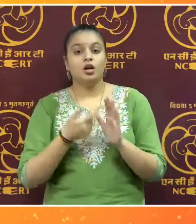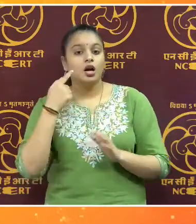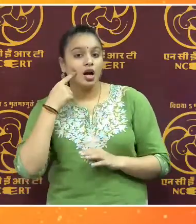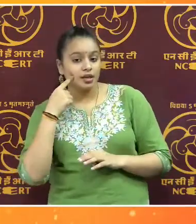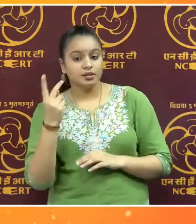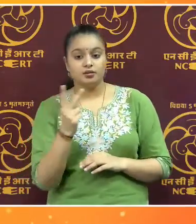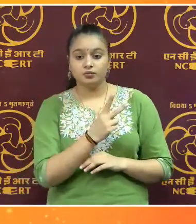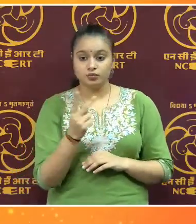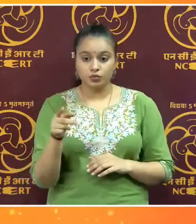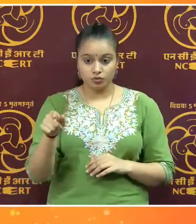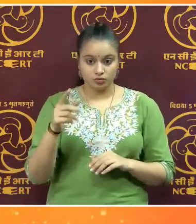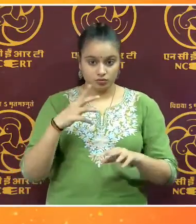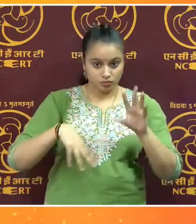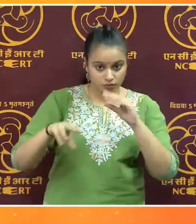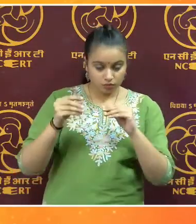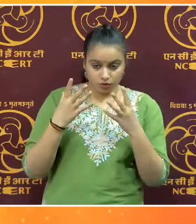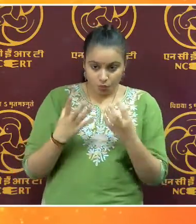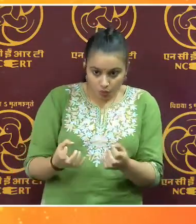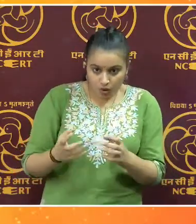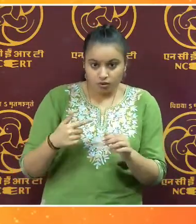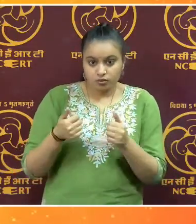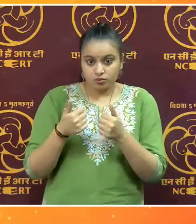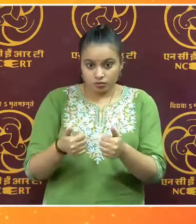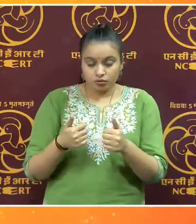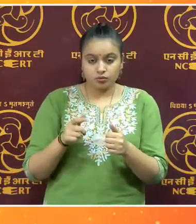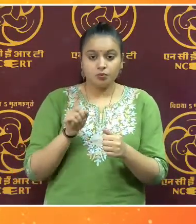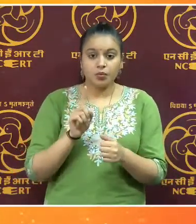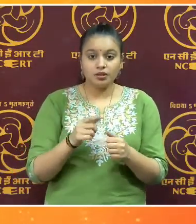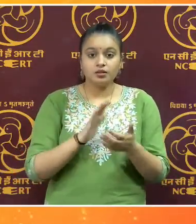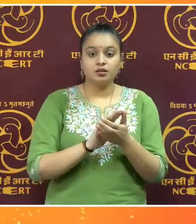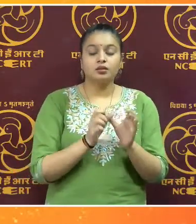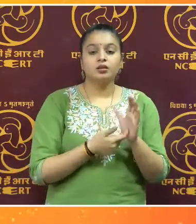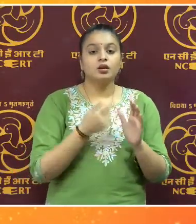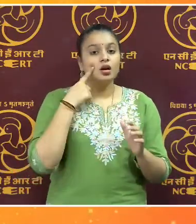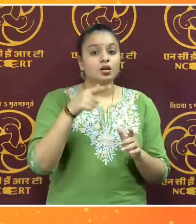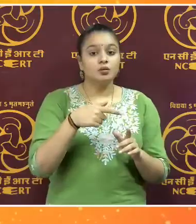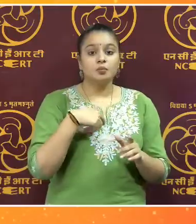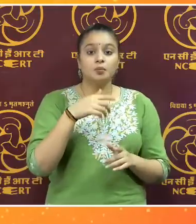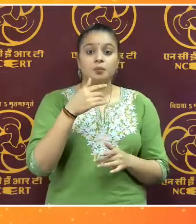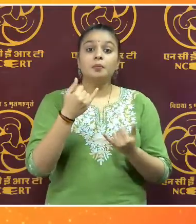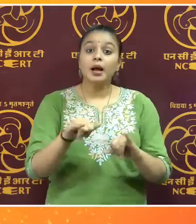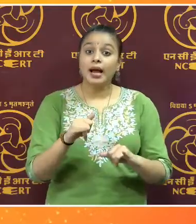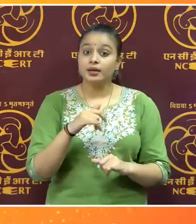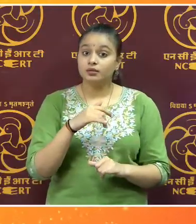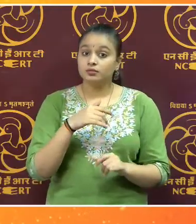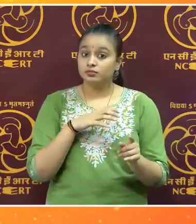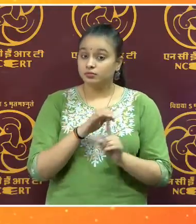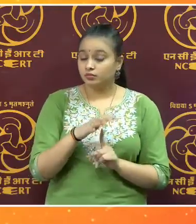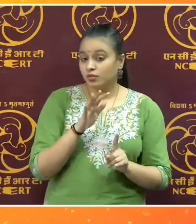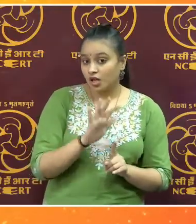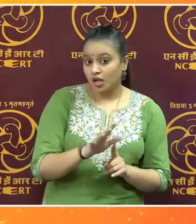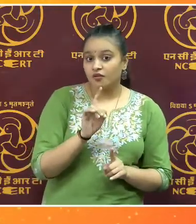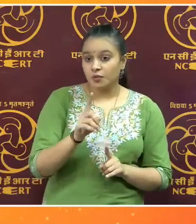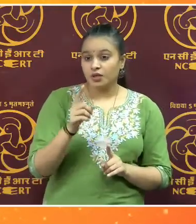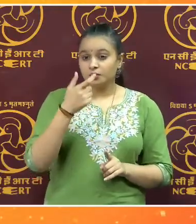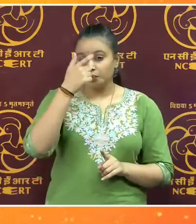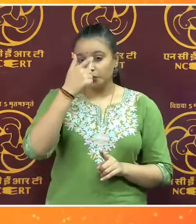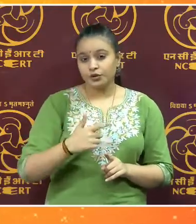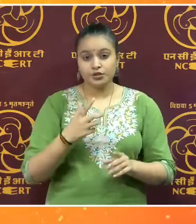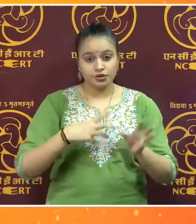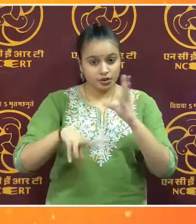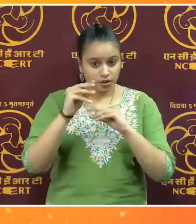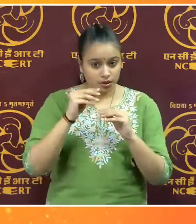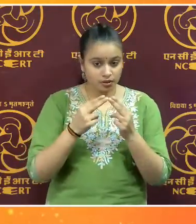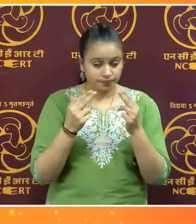who is trying to educate and having a good intentions for Hari, but Hari is having bad intentions. And one thing which personally I learned from the